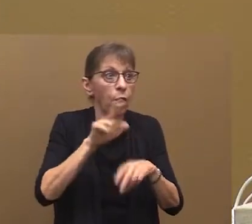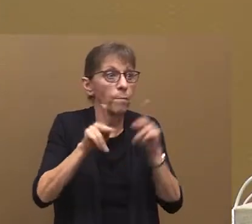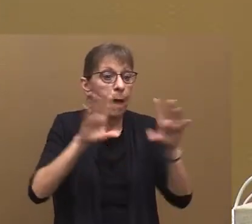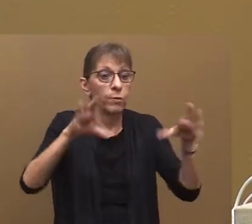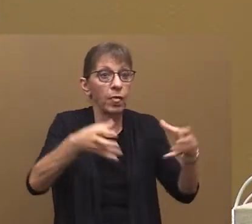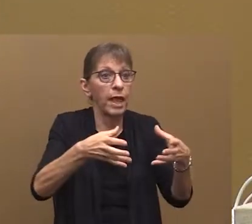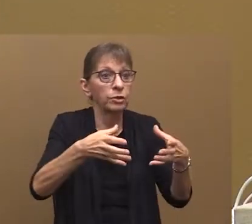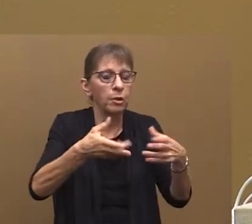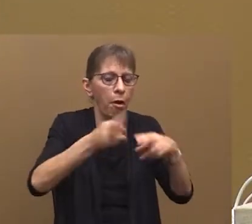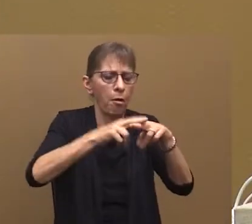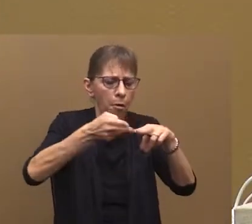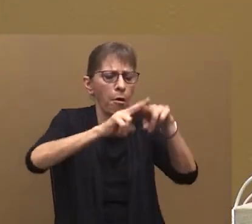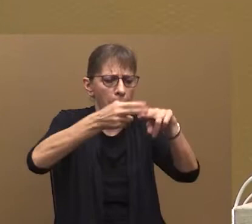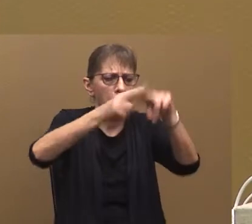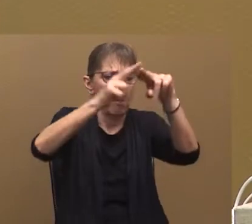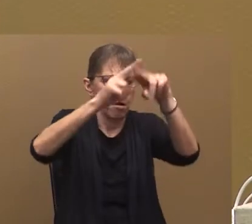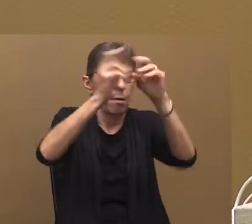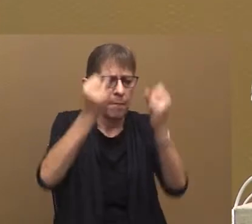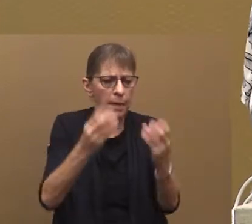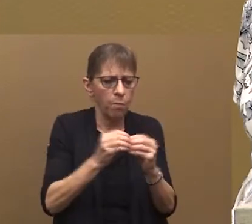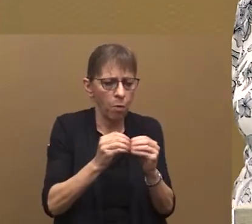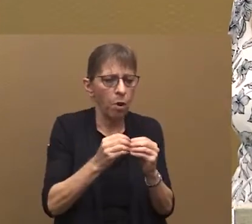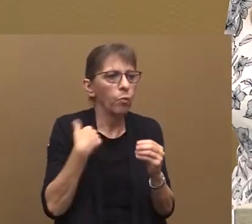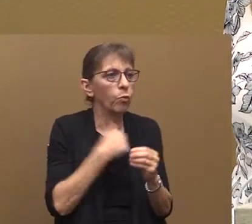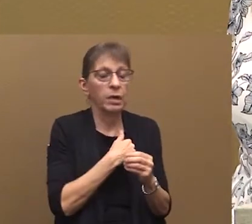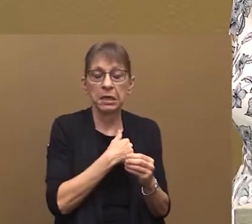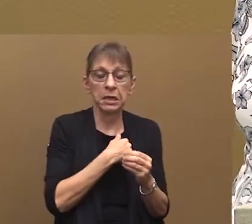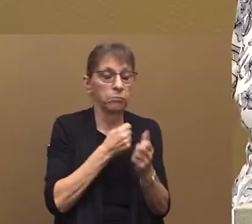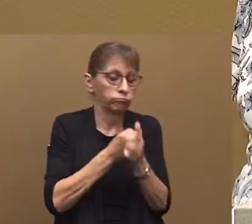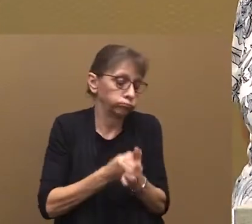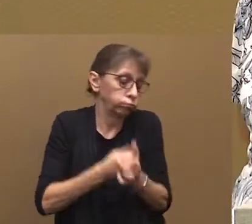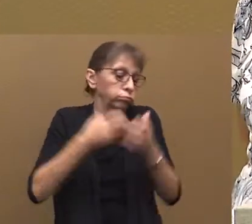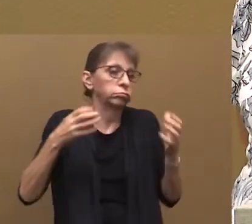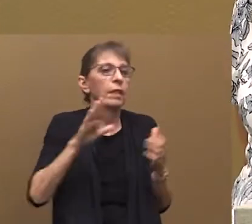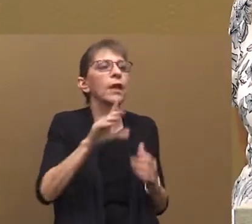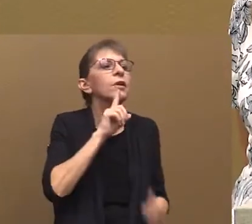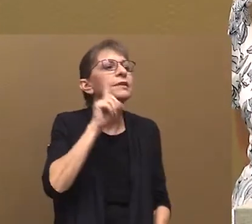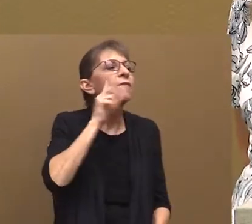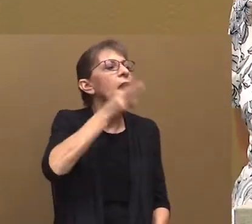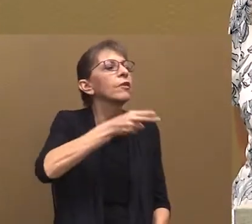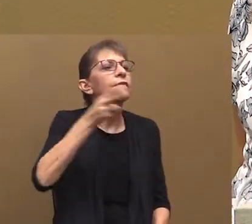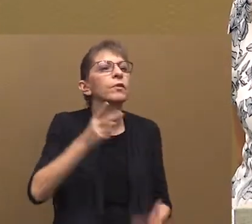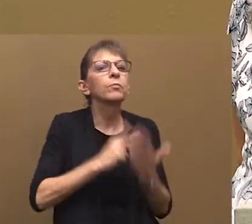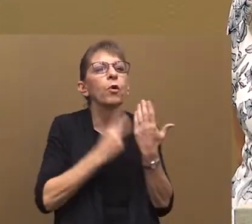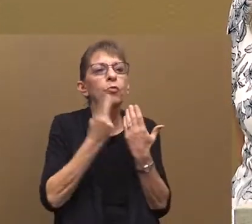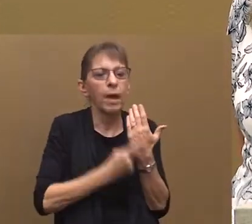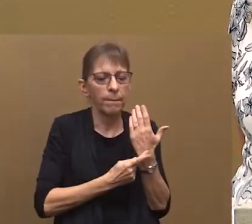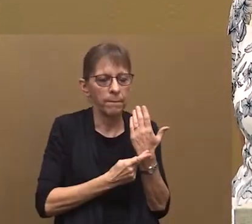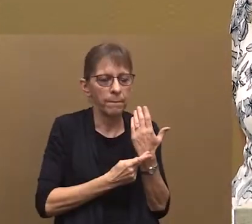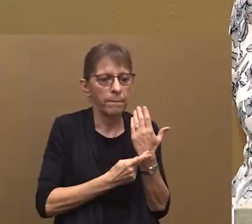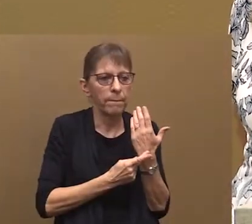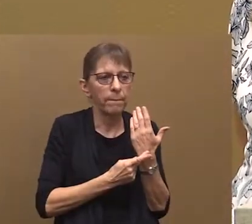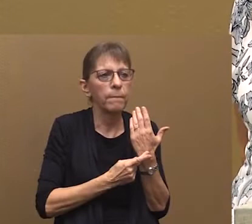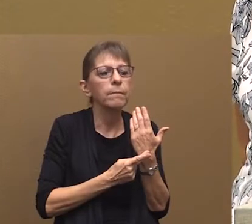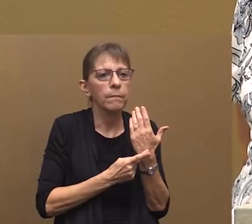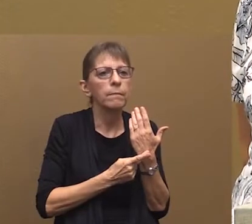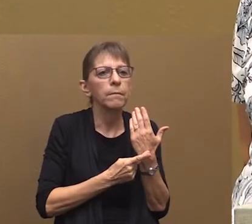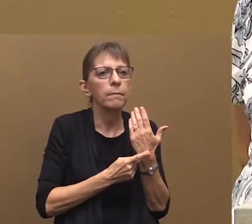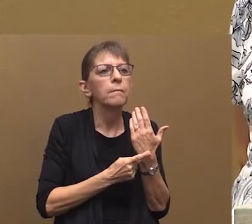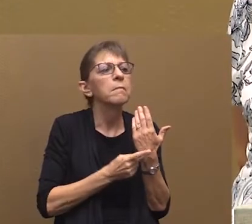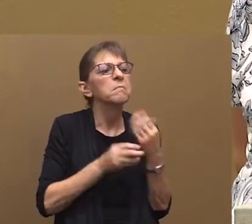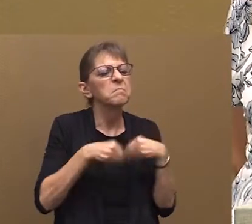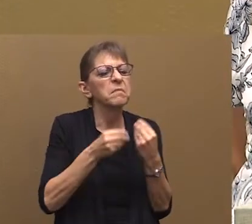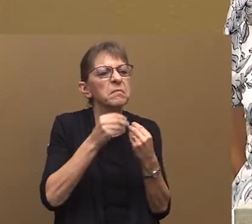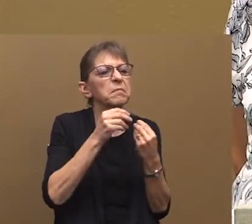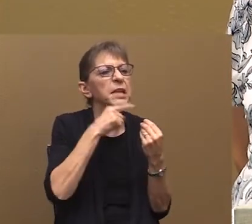population was greatly increasing, and we greatly expanded their deaf and hard of hearing programming, hearing